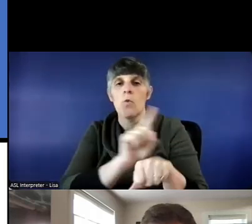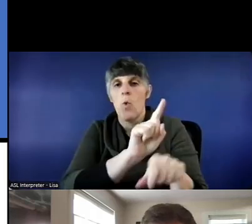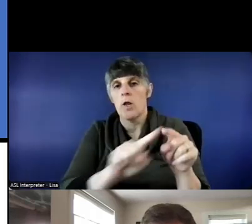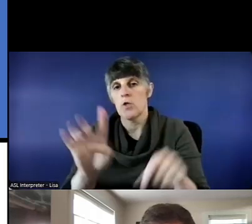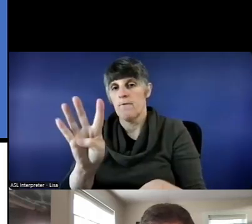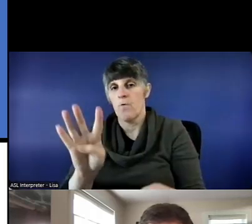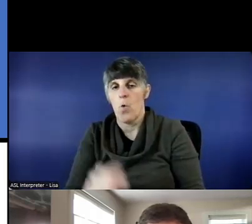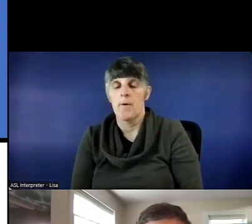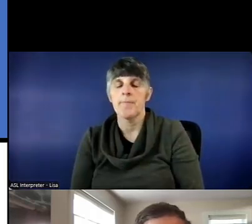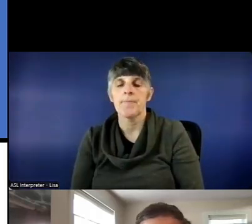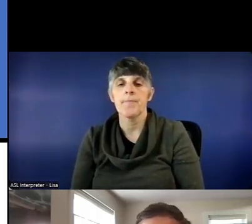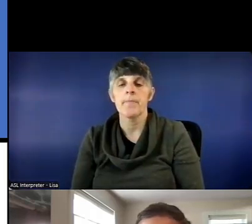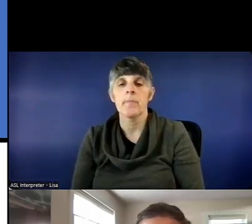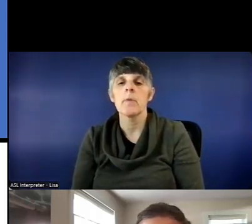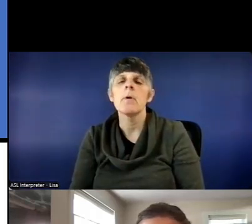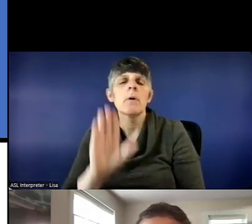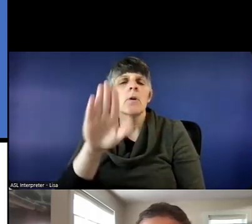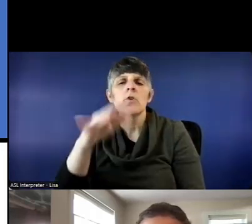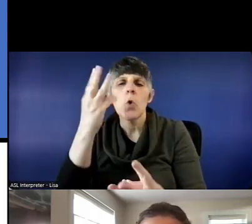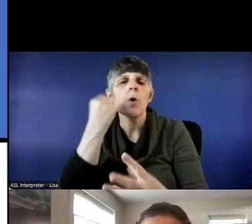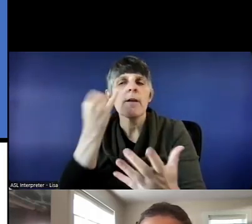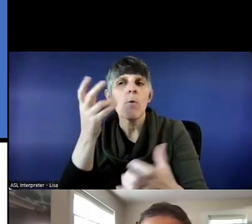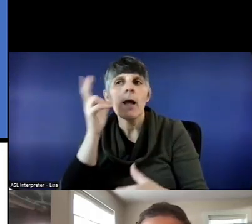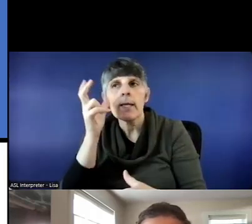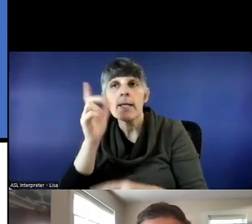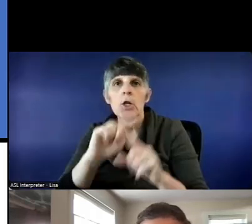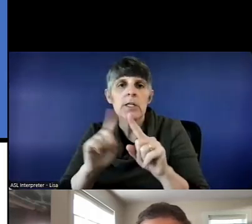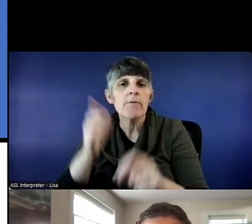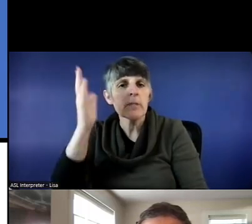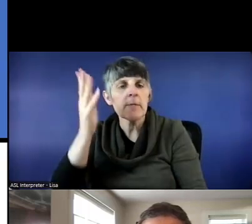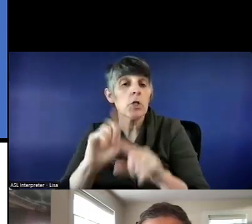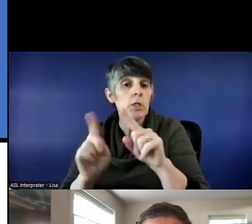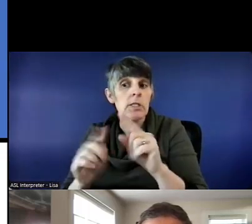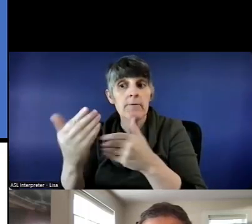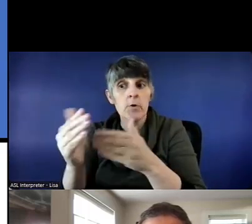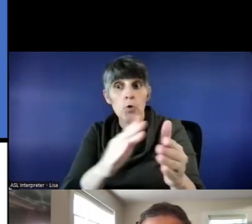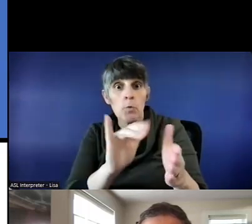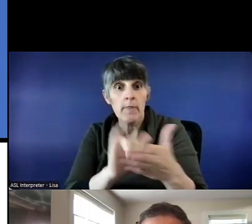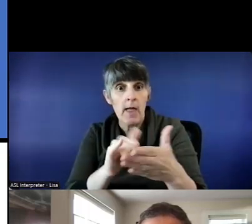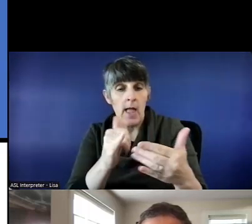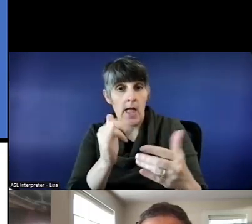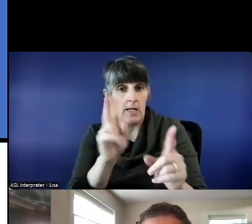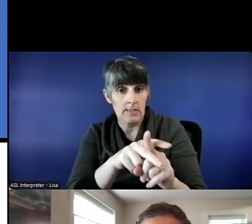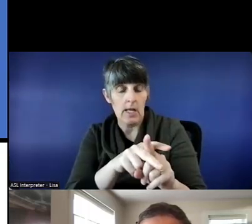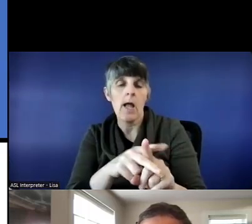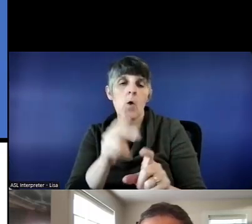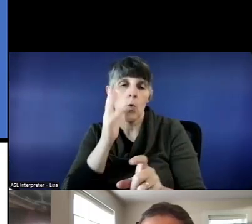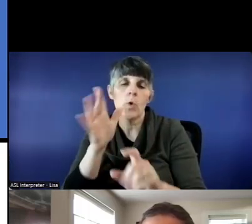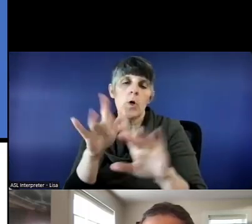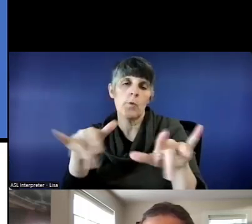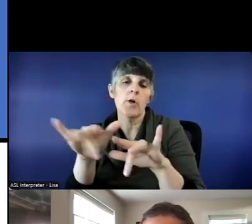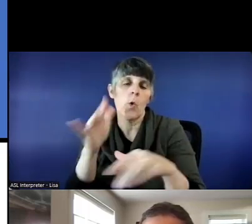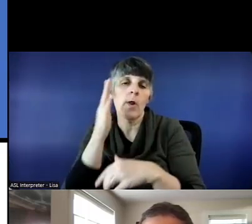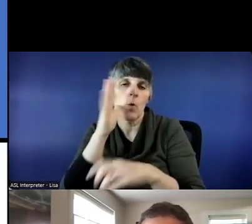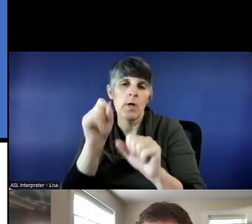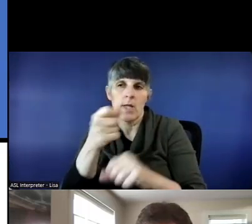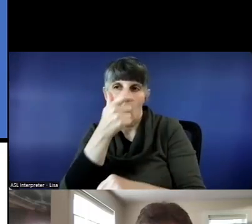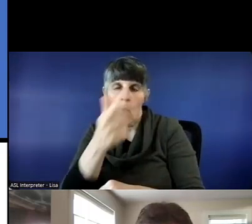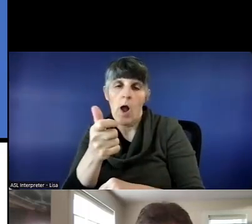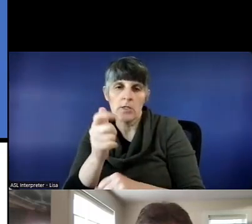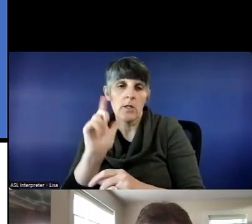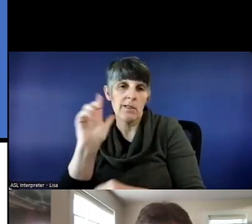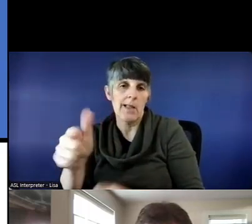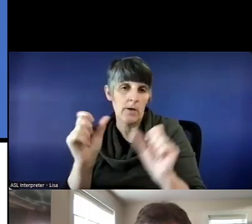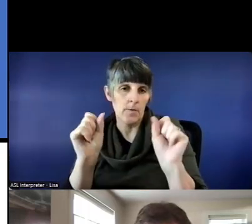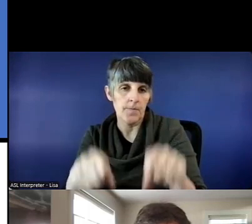p.m. Don't worry if you want to hear speakers in another room than you were assigned. You will receive a recording and can watch that